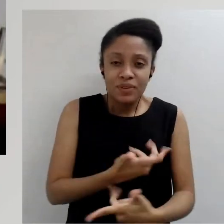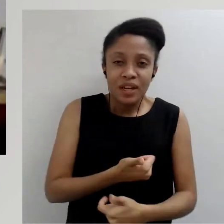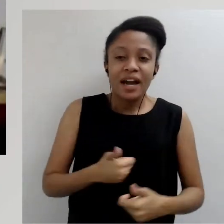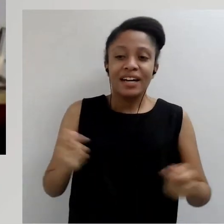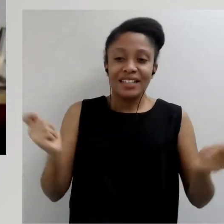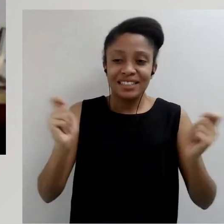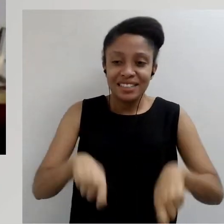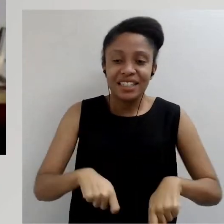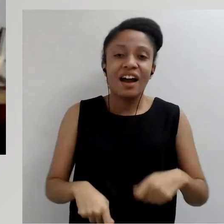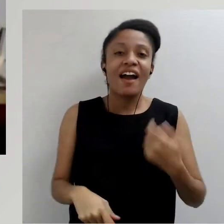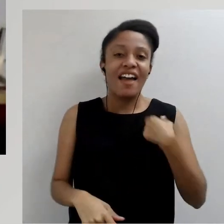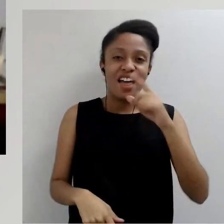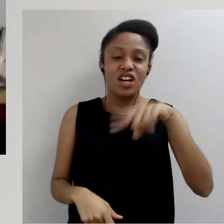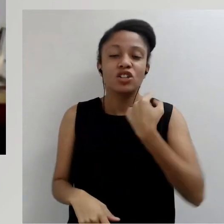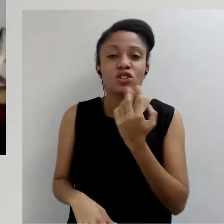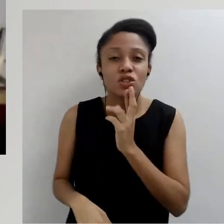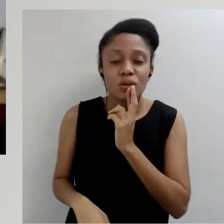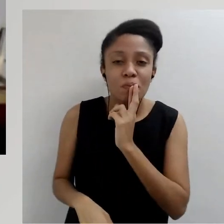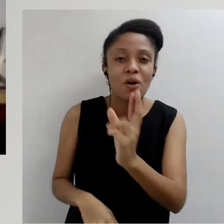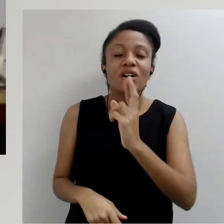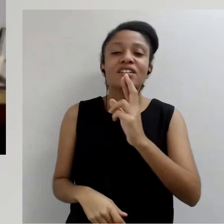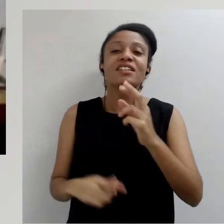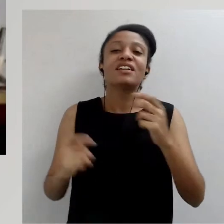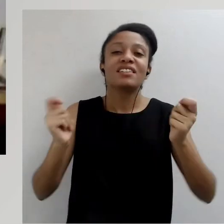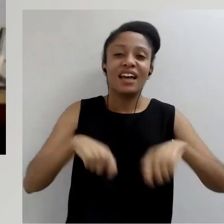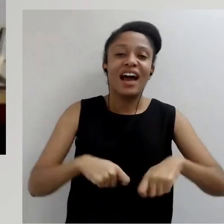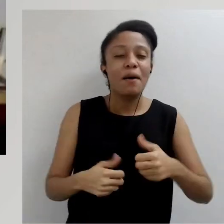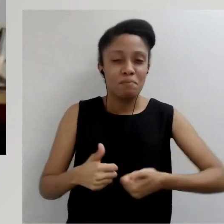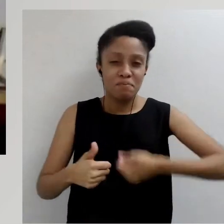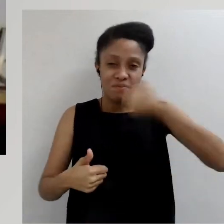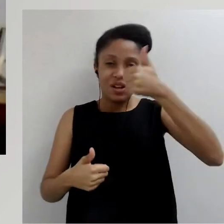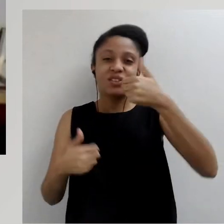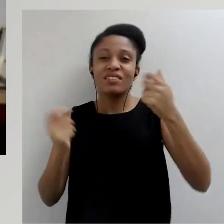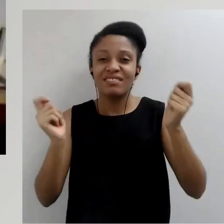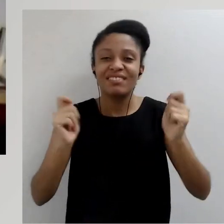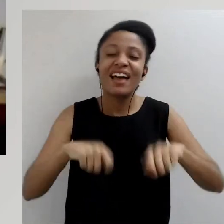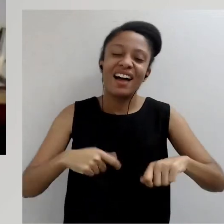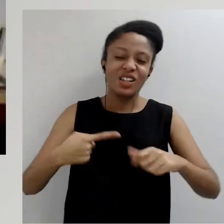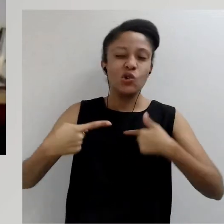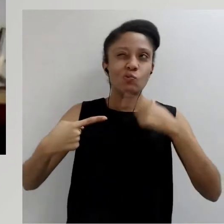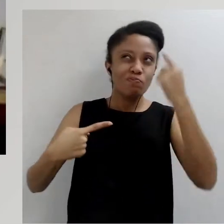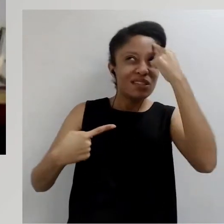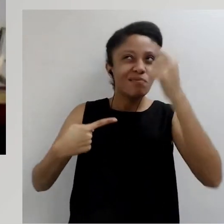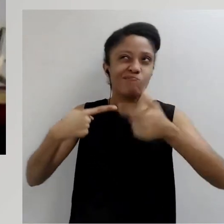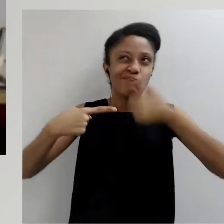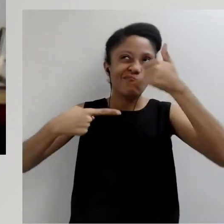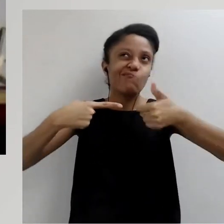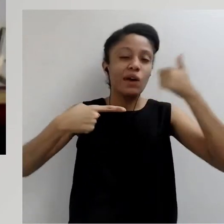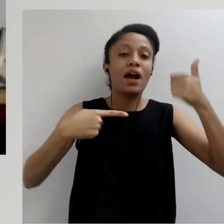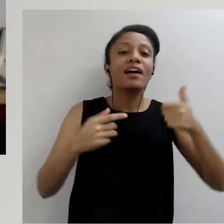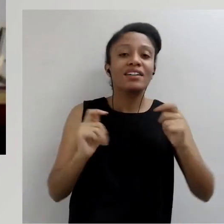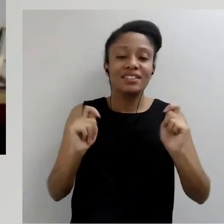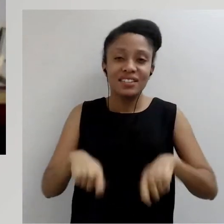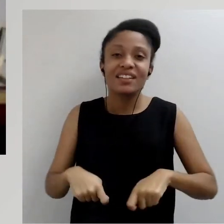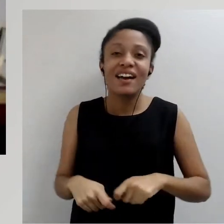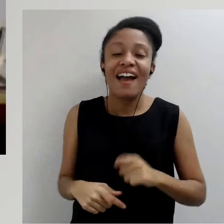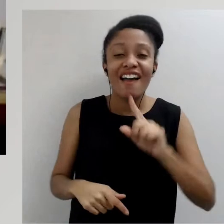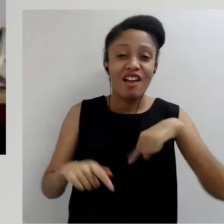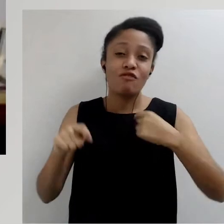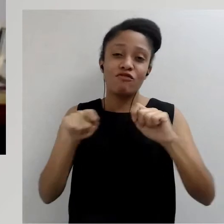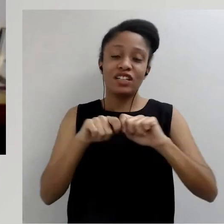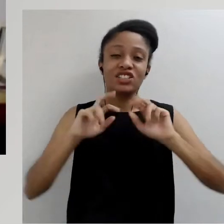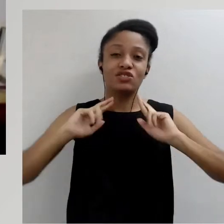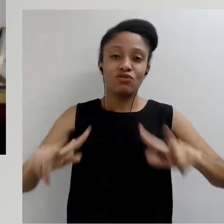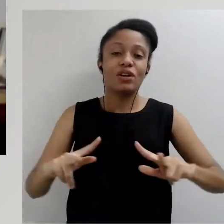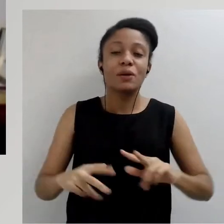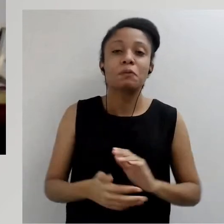And I'm pretty sure that your answer, you know that you can improve a little bit, and you can get better.